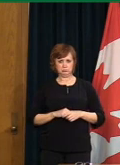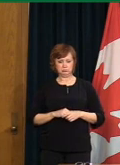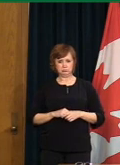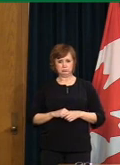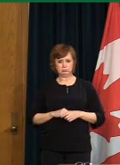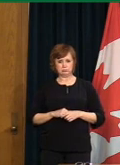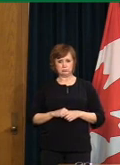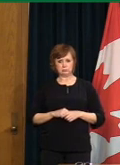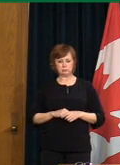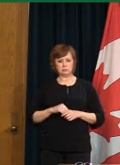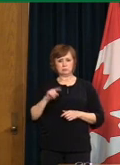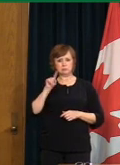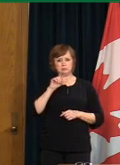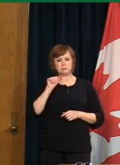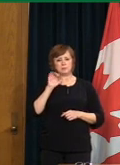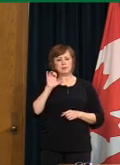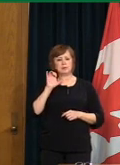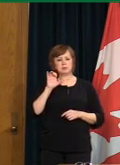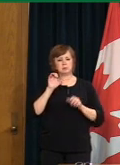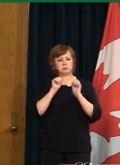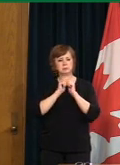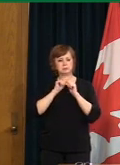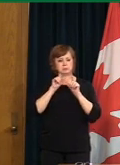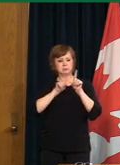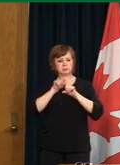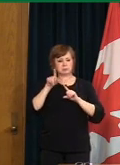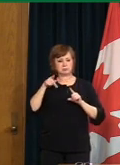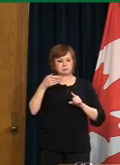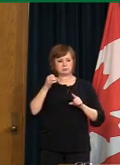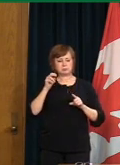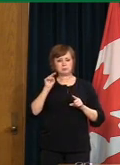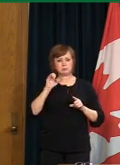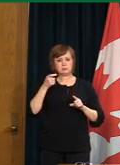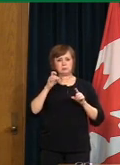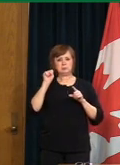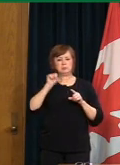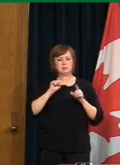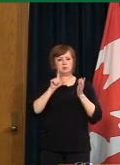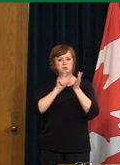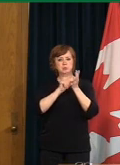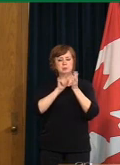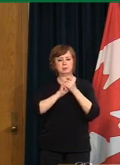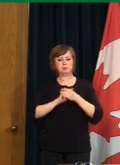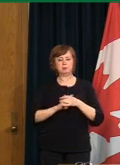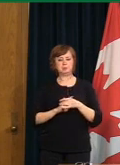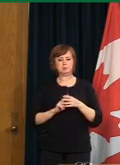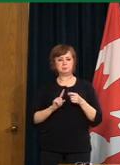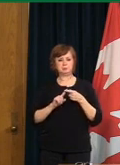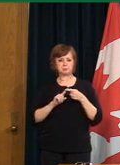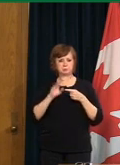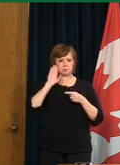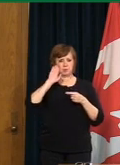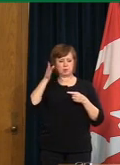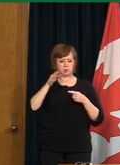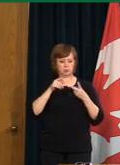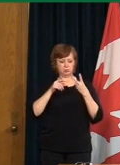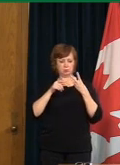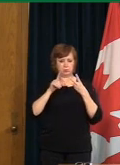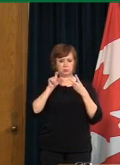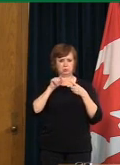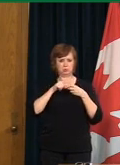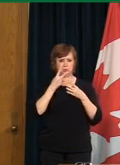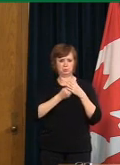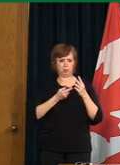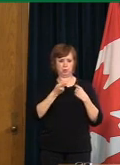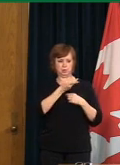We have Zach Becerra with Star Phoenix. Hi there, Premier and Dr. Shahab. This is the latest set